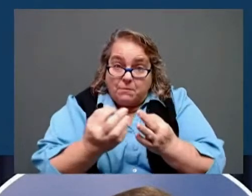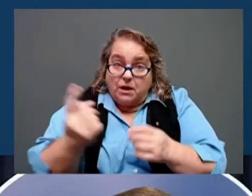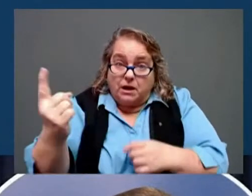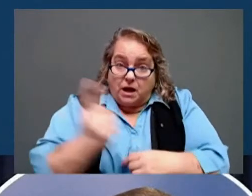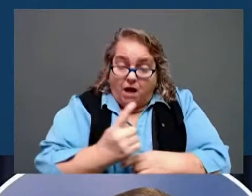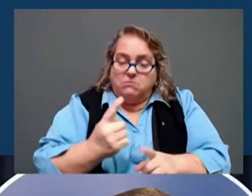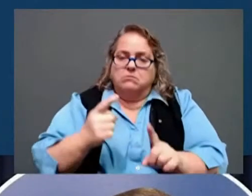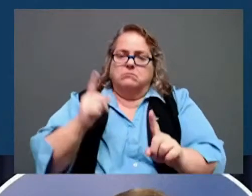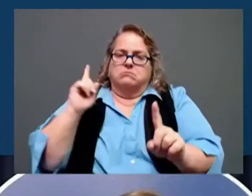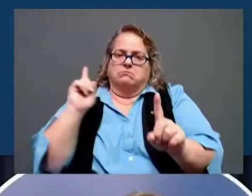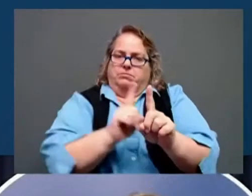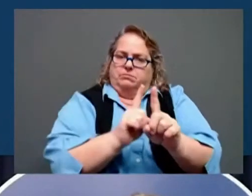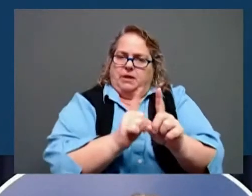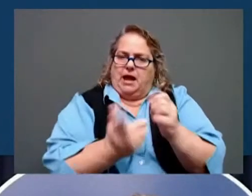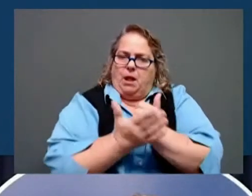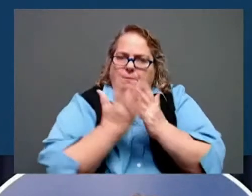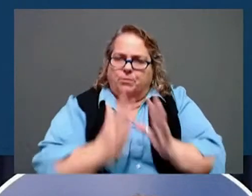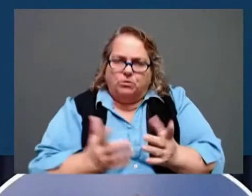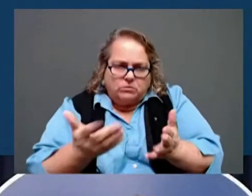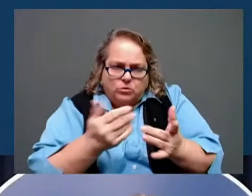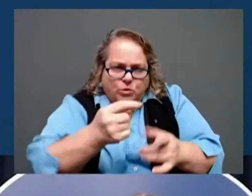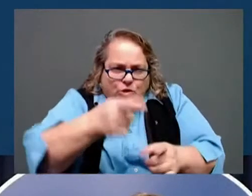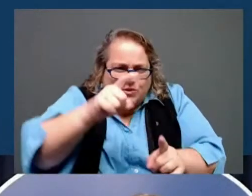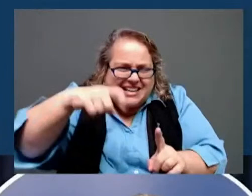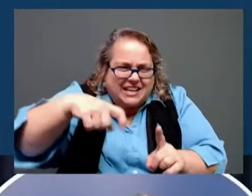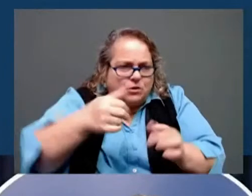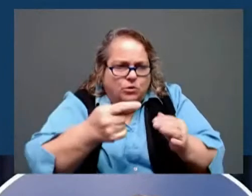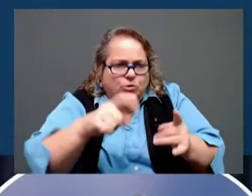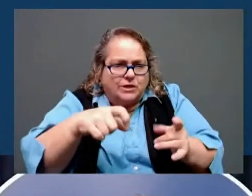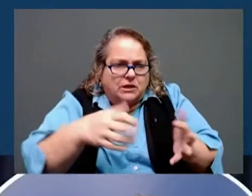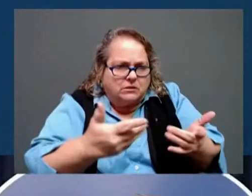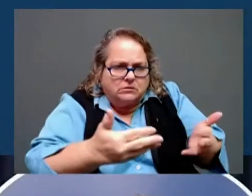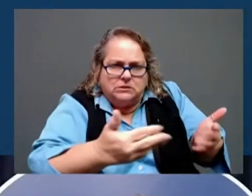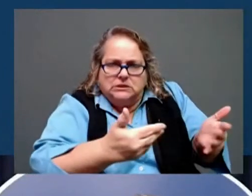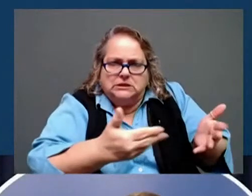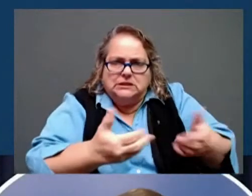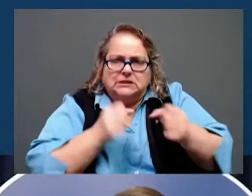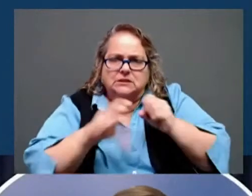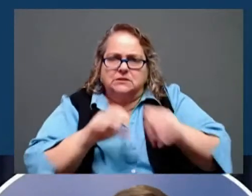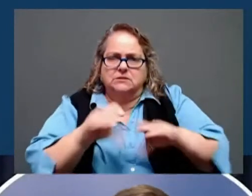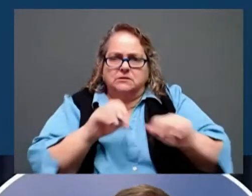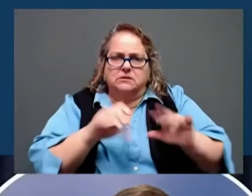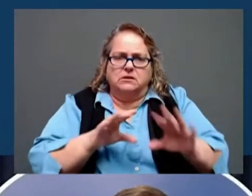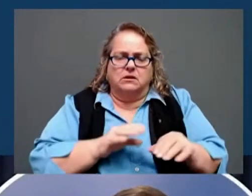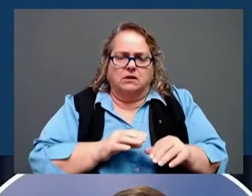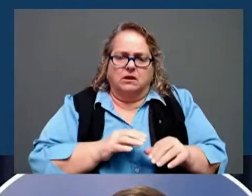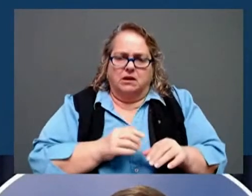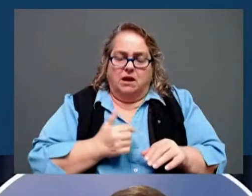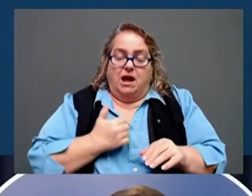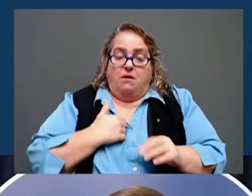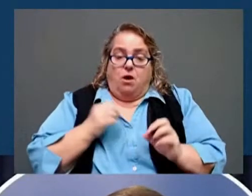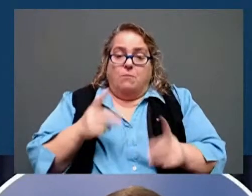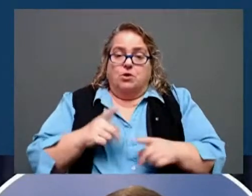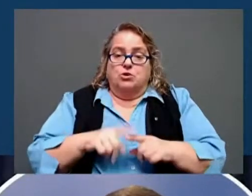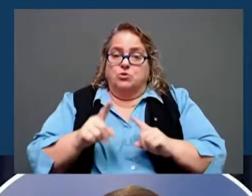navigate in the midst of the chaos. Got to talk to some of the families here and the other places too.